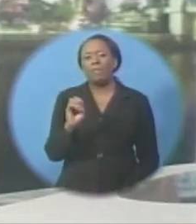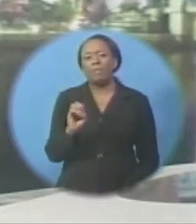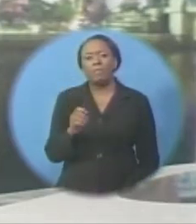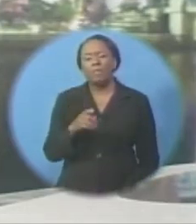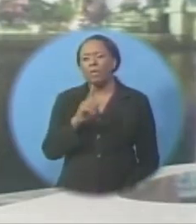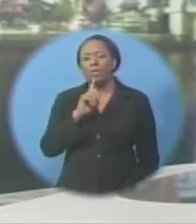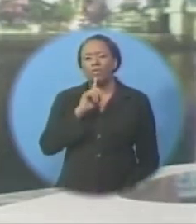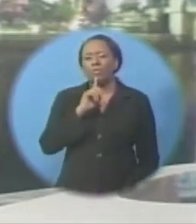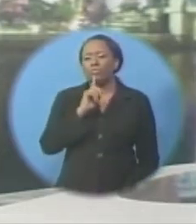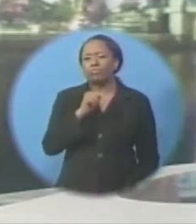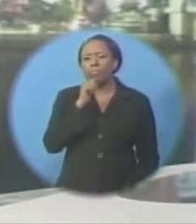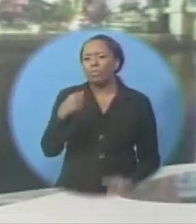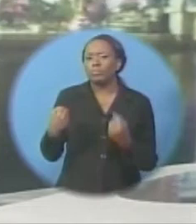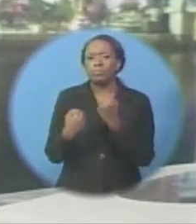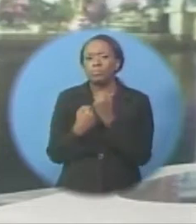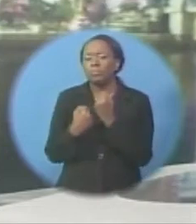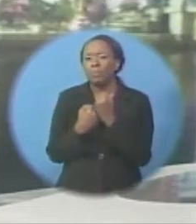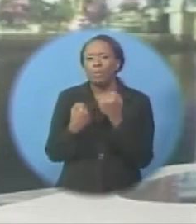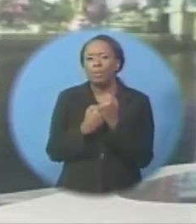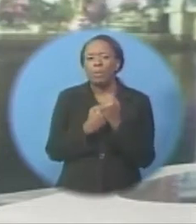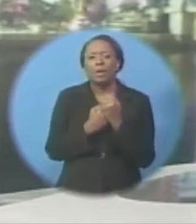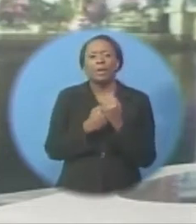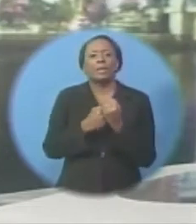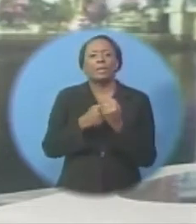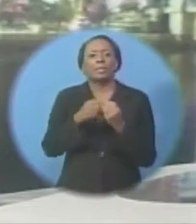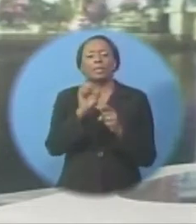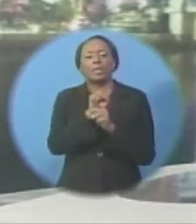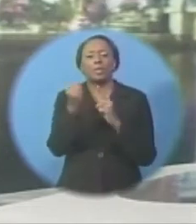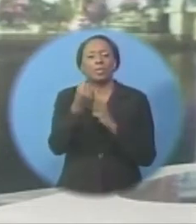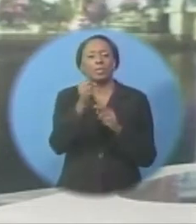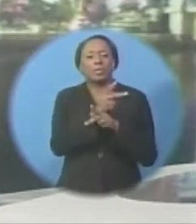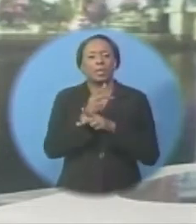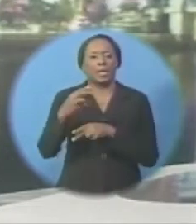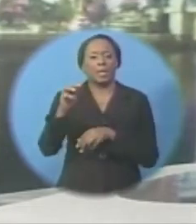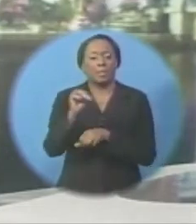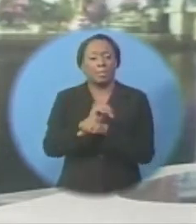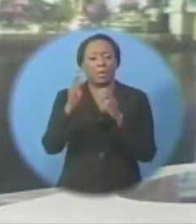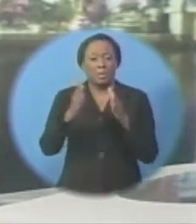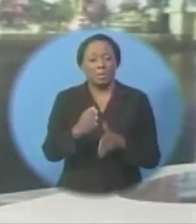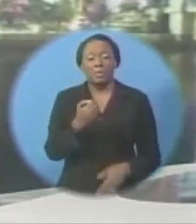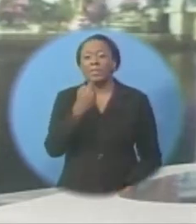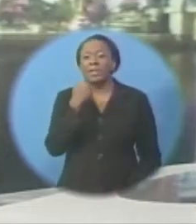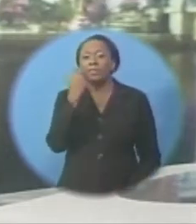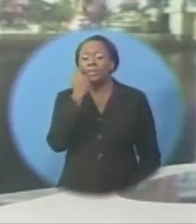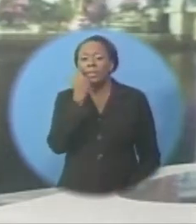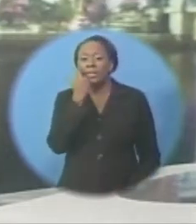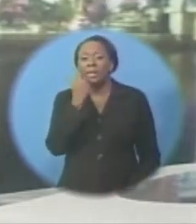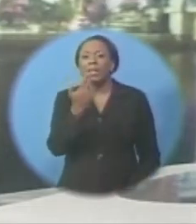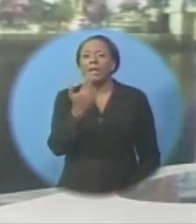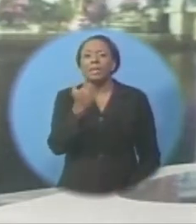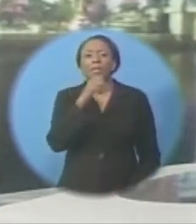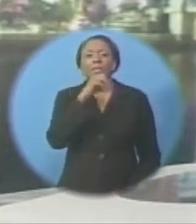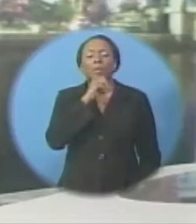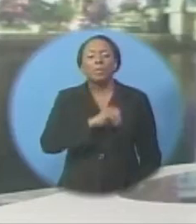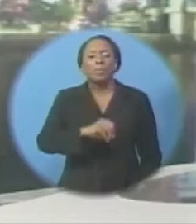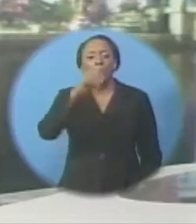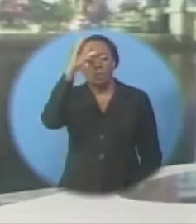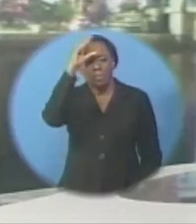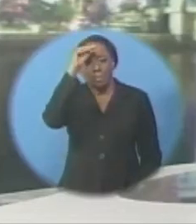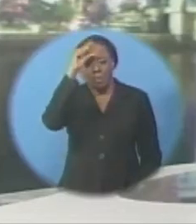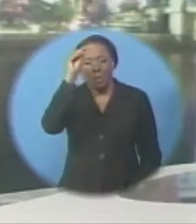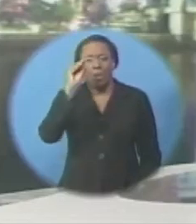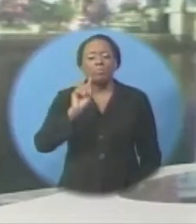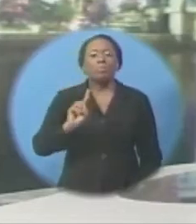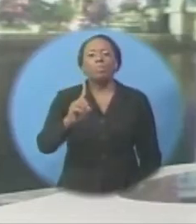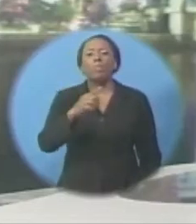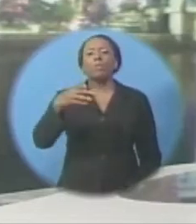Labour Party for allowing a 13-year-old teenager on the platform after a recent march. She wants Mr. Blackett to pay more